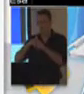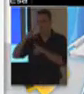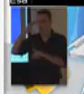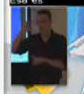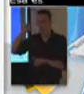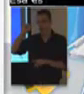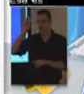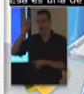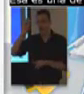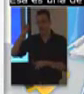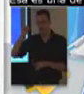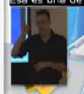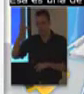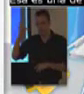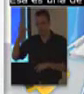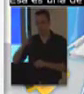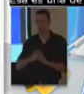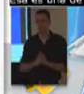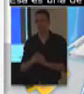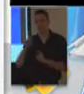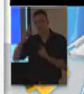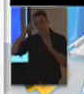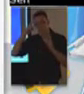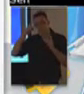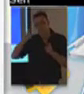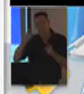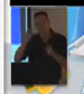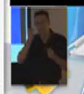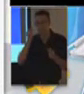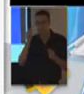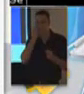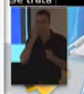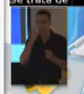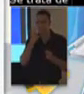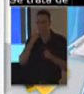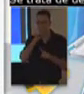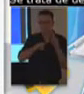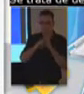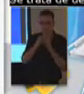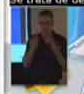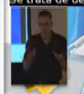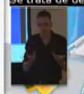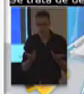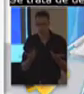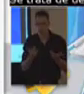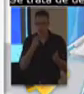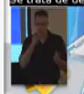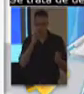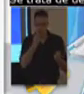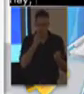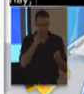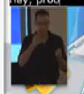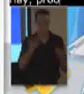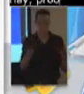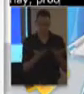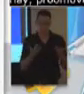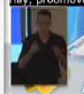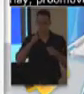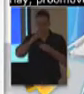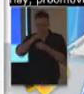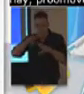the objectives of the CRISTINA Centre. It's all about looking at the